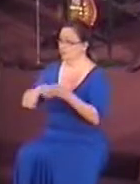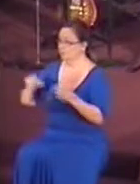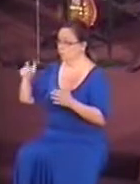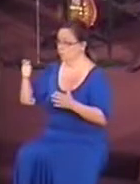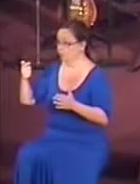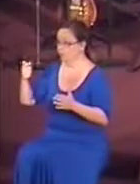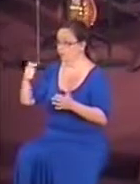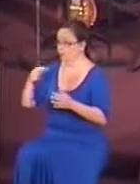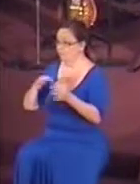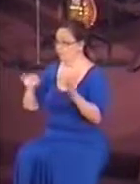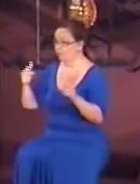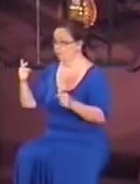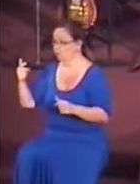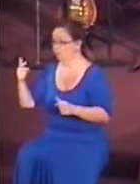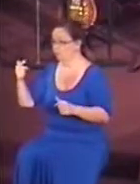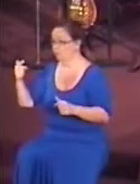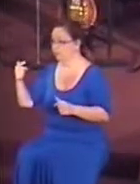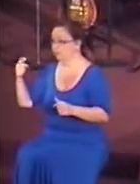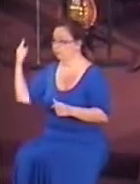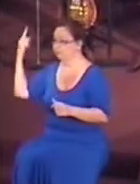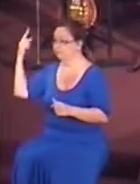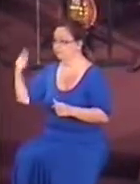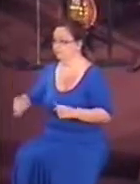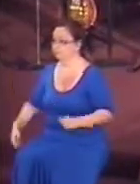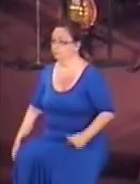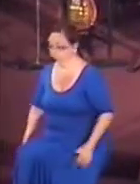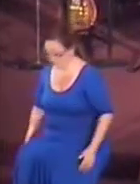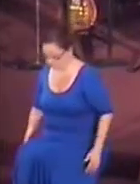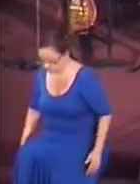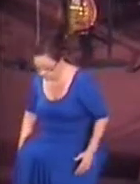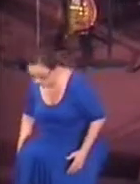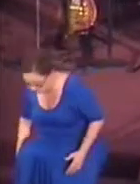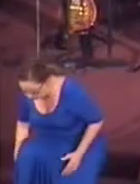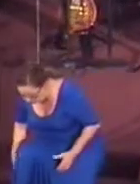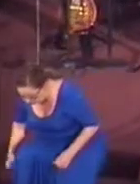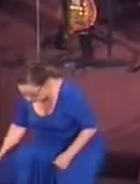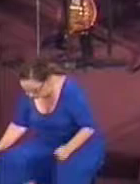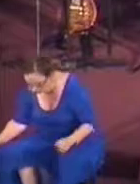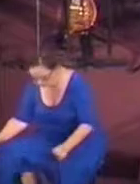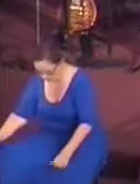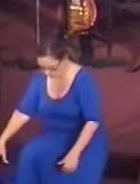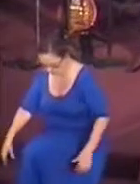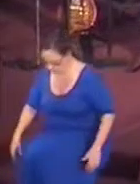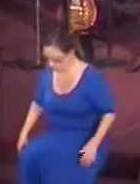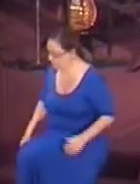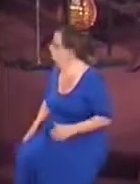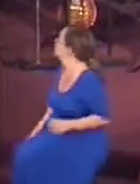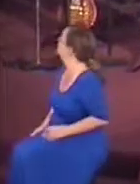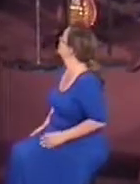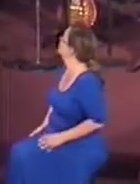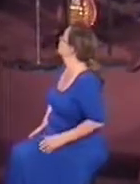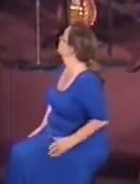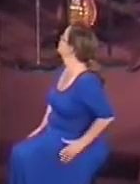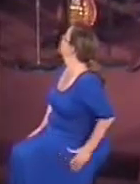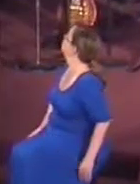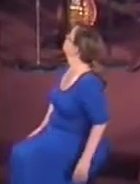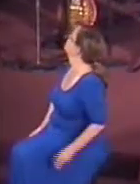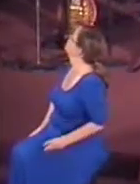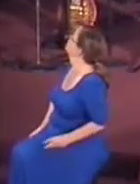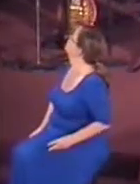21, Jesus tells them this, "Truly, truly, I say to you, if you have faith and